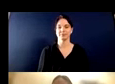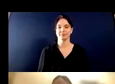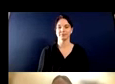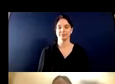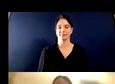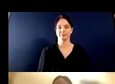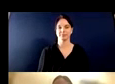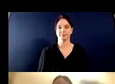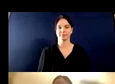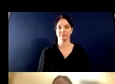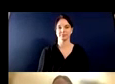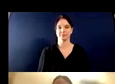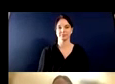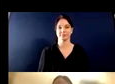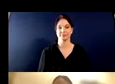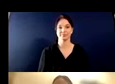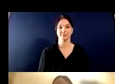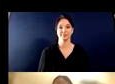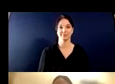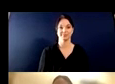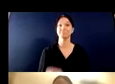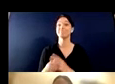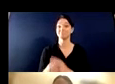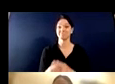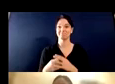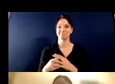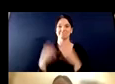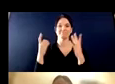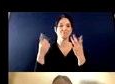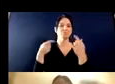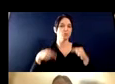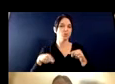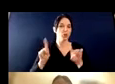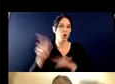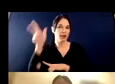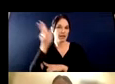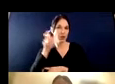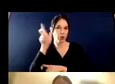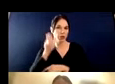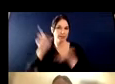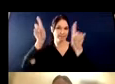All right. So during a hearing test,